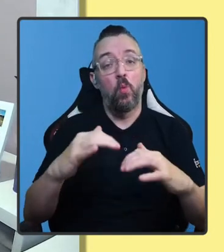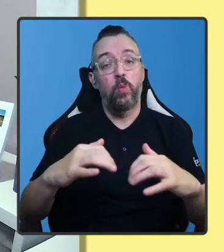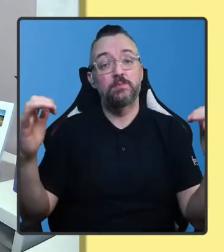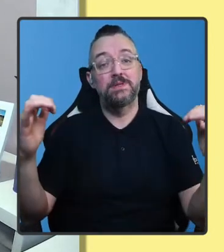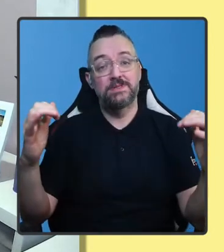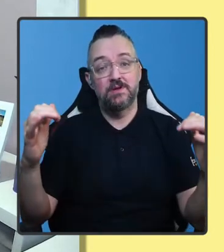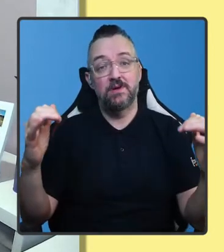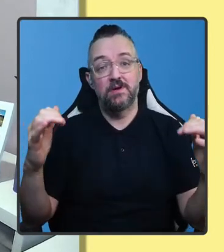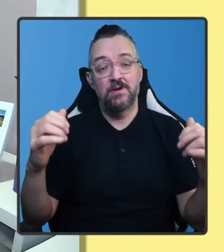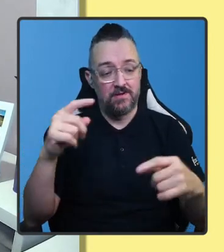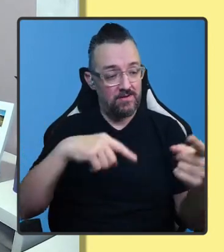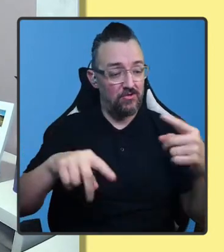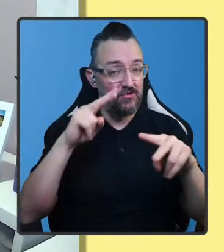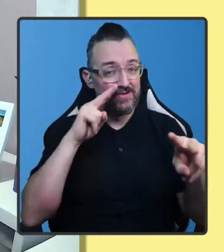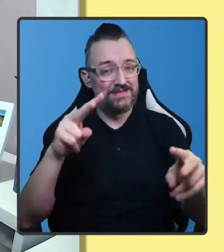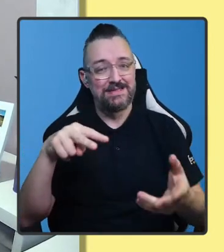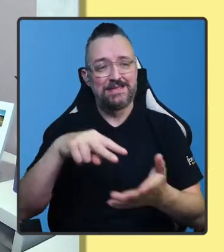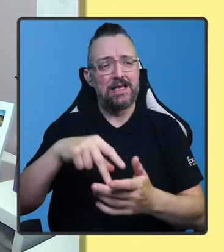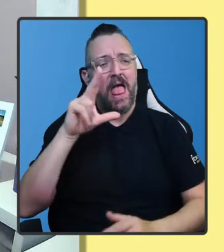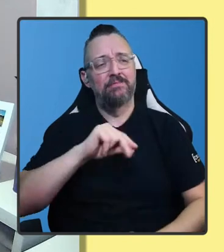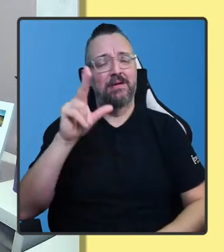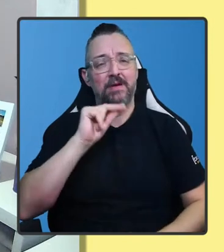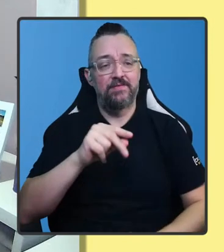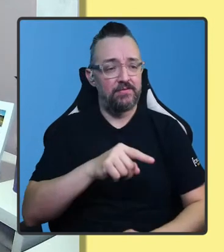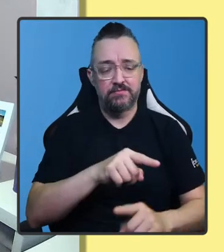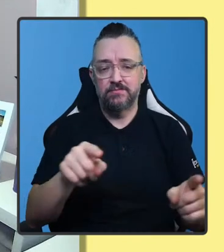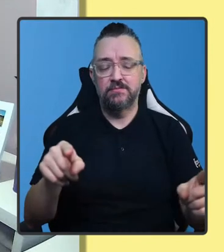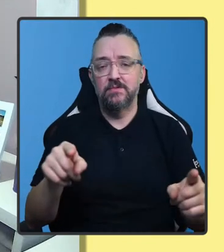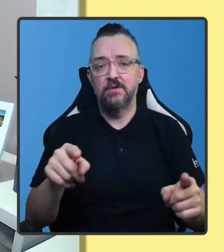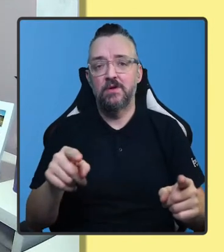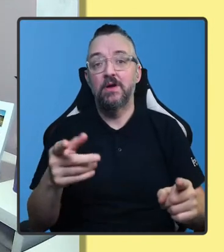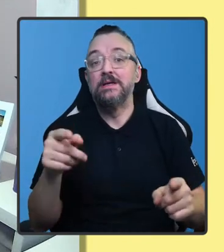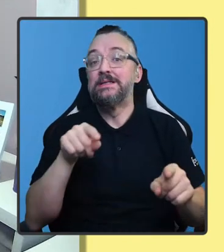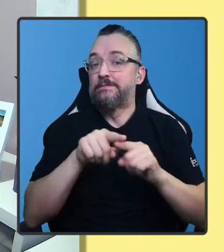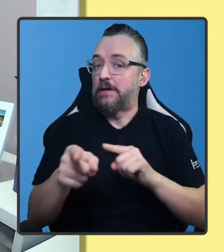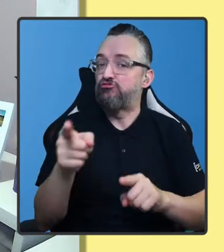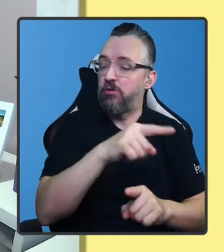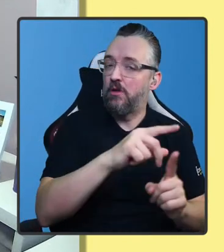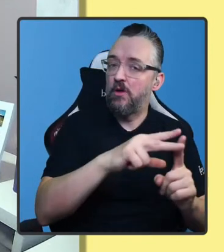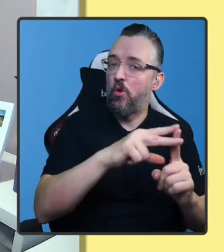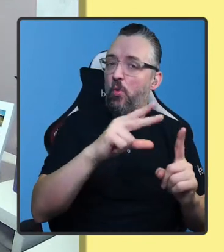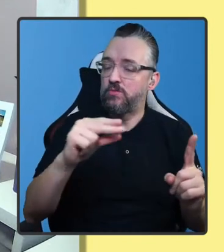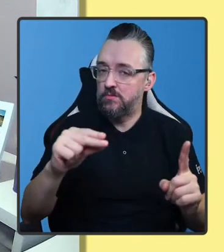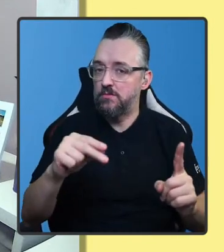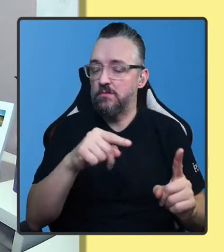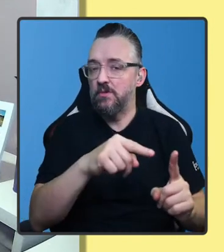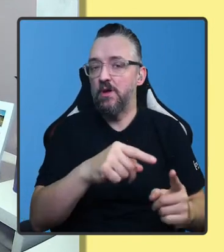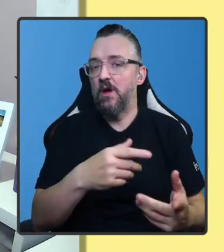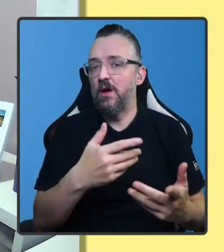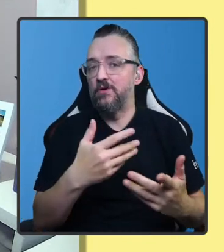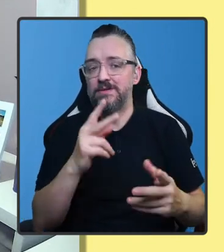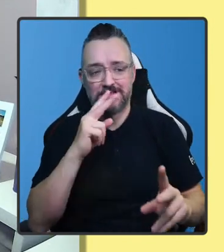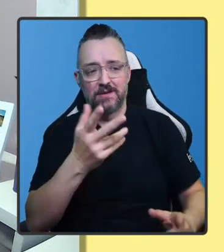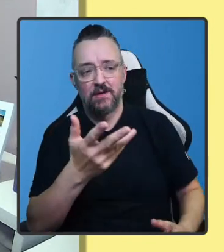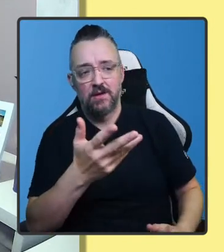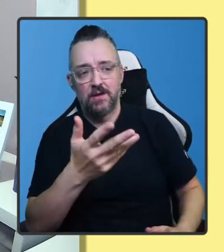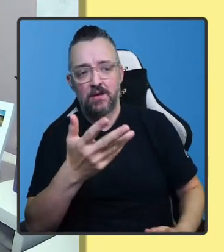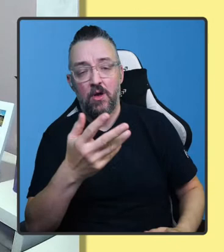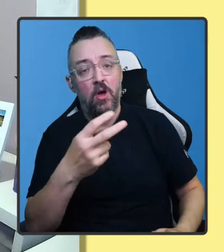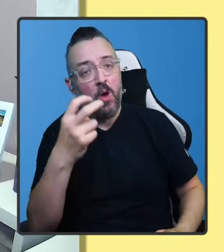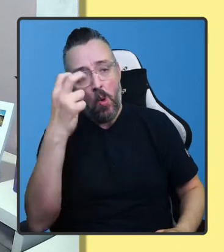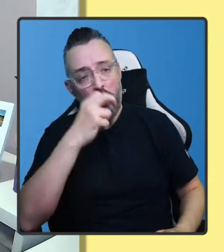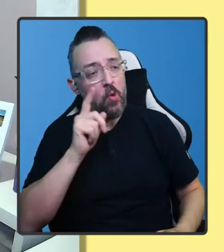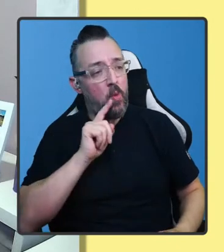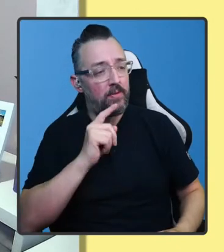of the people that you see standing speaking, particularly on the Tory side, to see that the voices of older women is